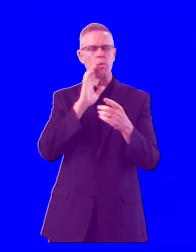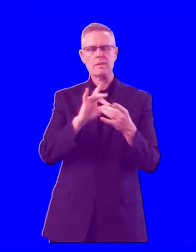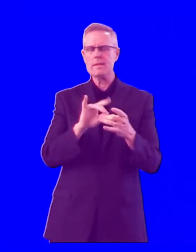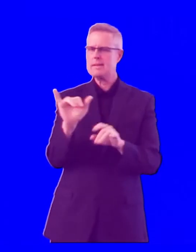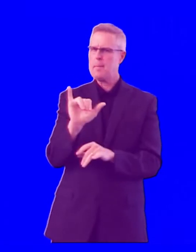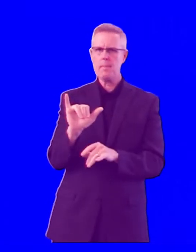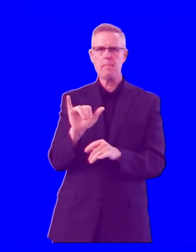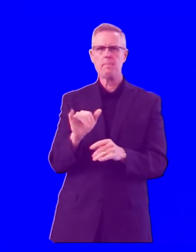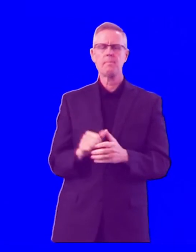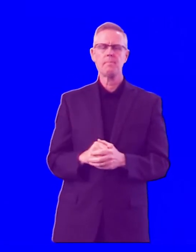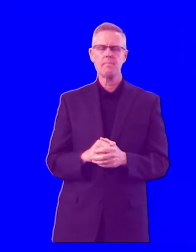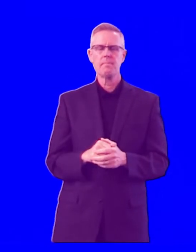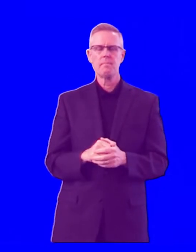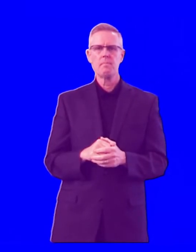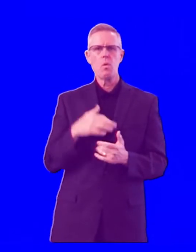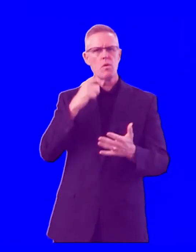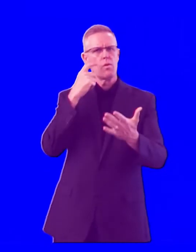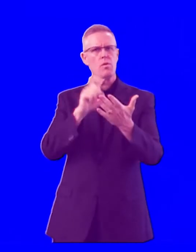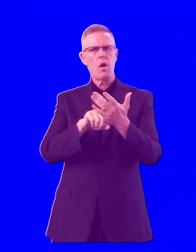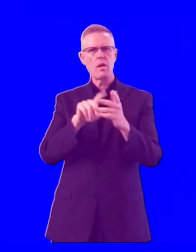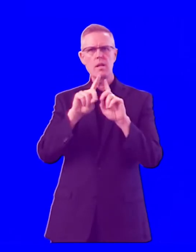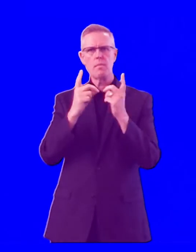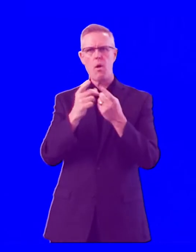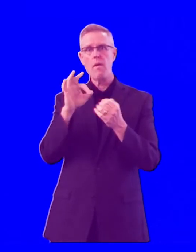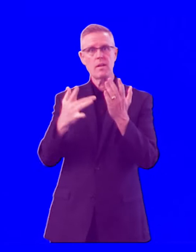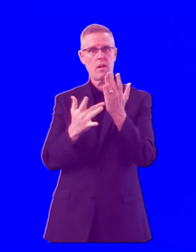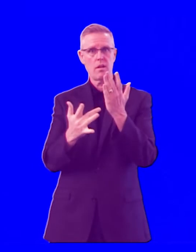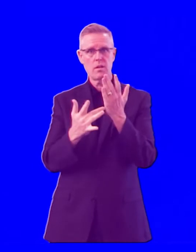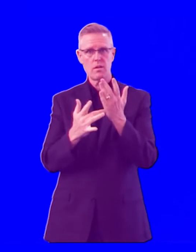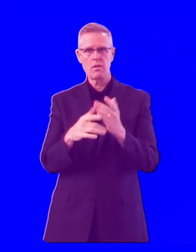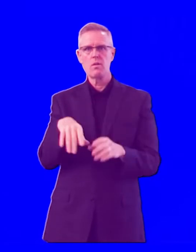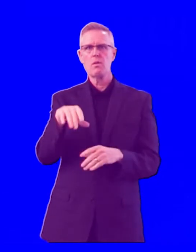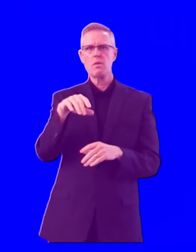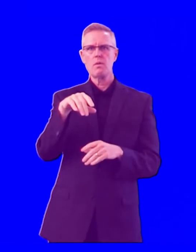thing. I'd like to acknowledge our Department of Technology,